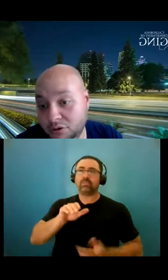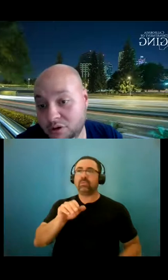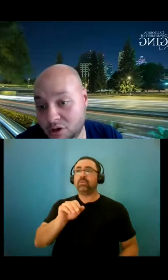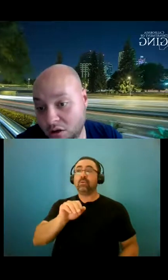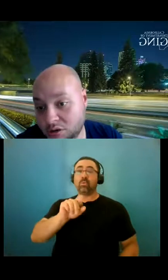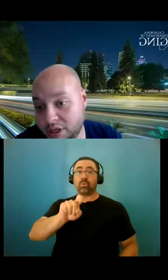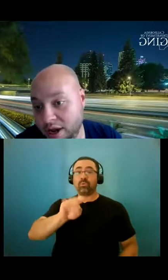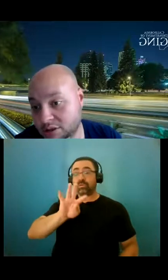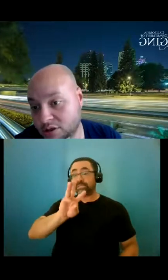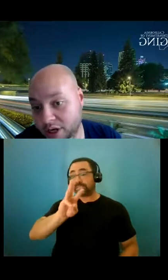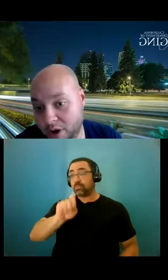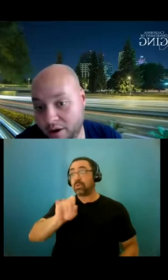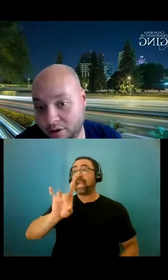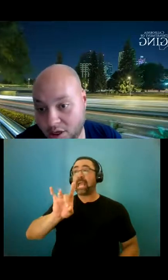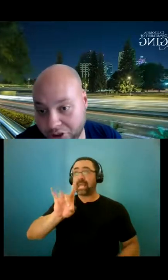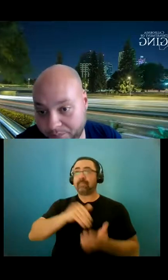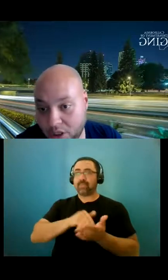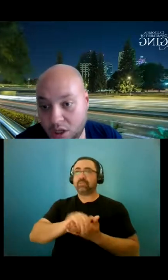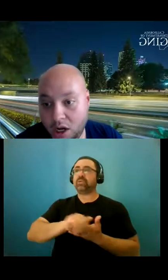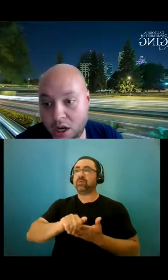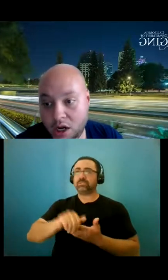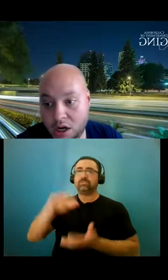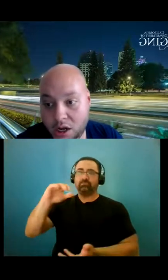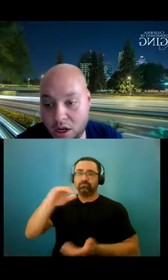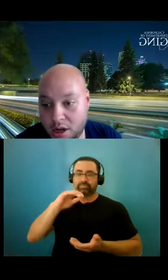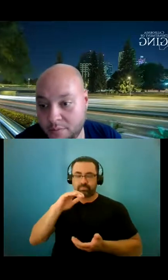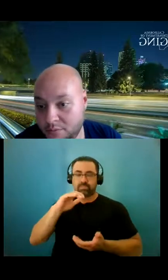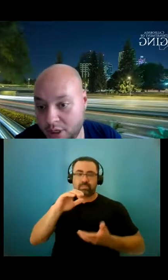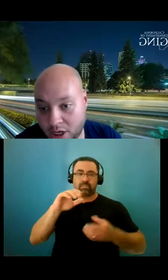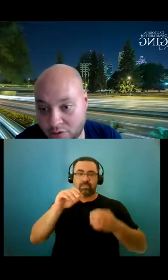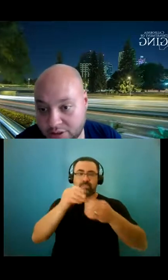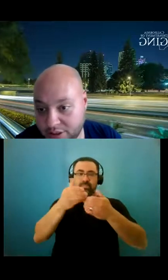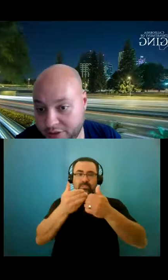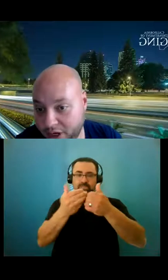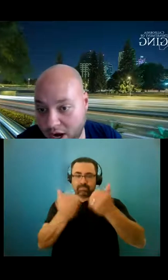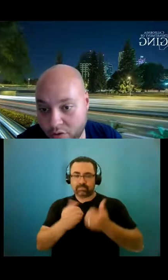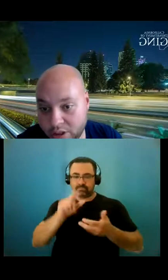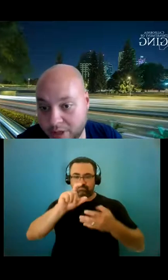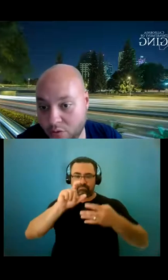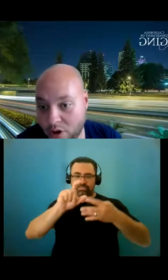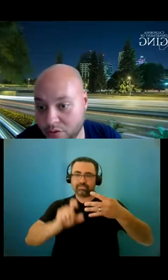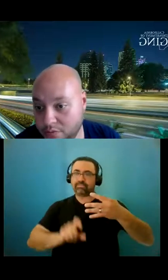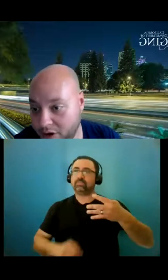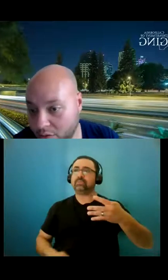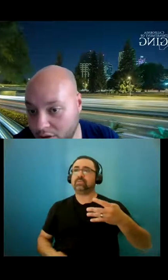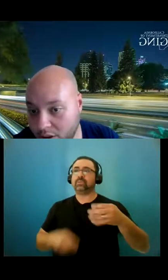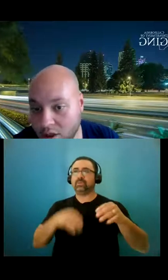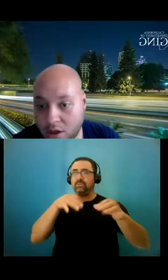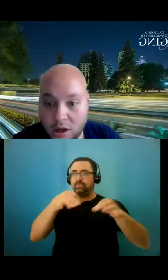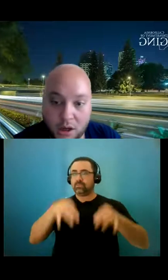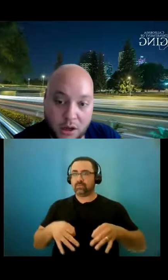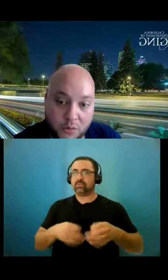$146.8 million as our statewide allocation. And again, you can see the different categories, but I will run through them very